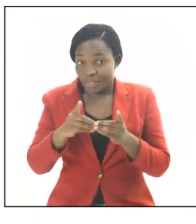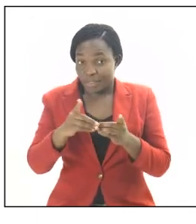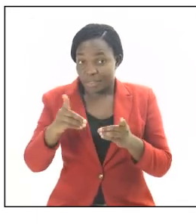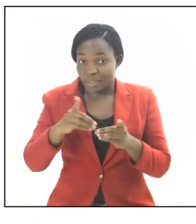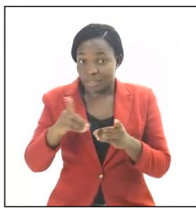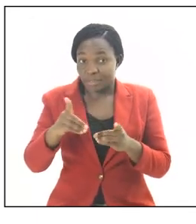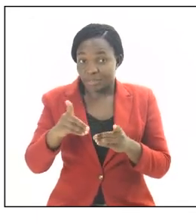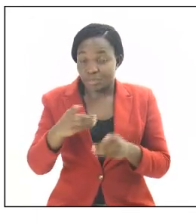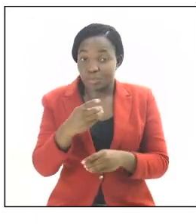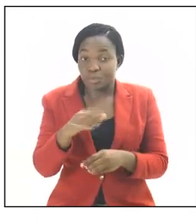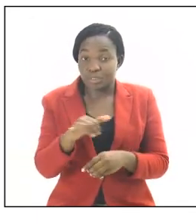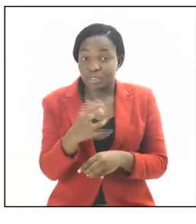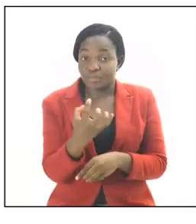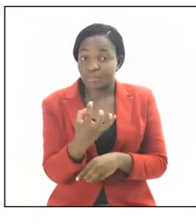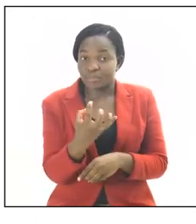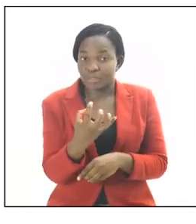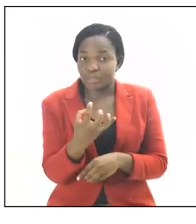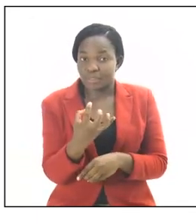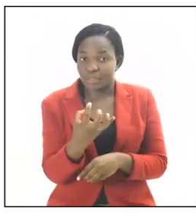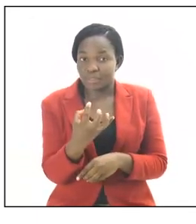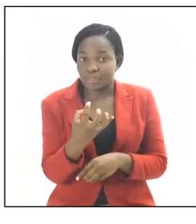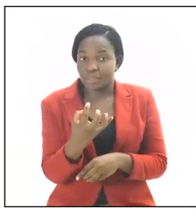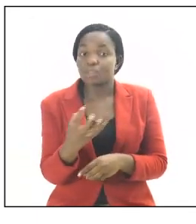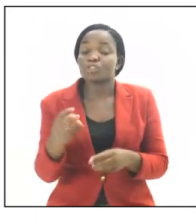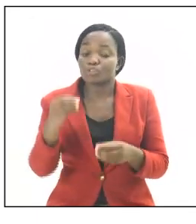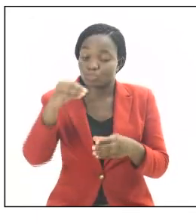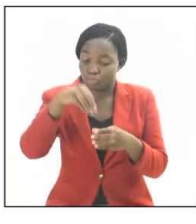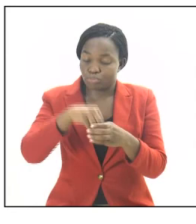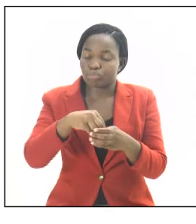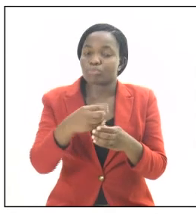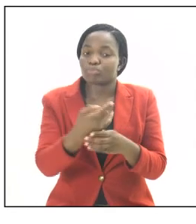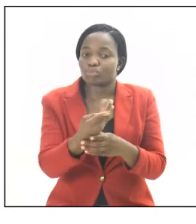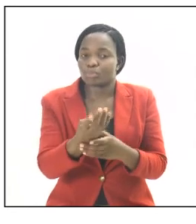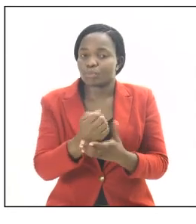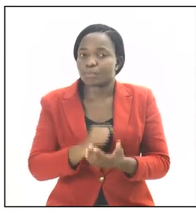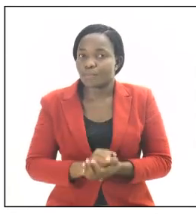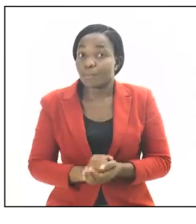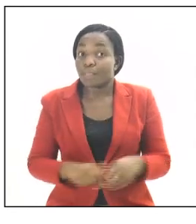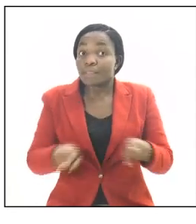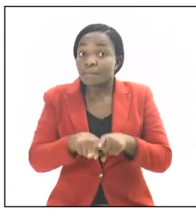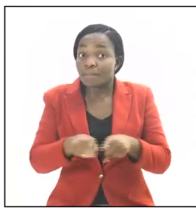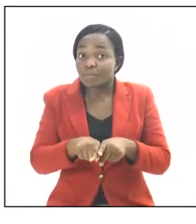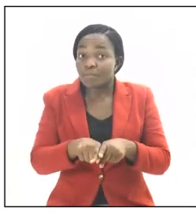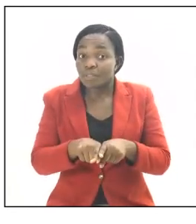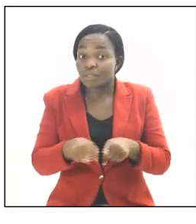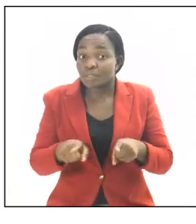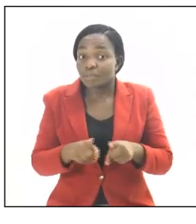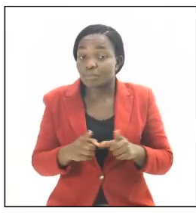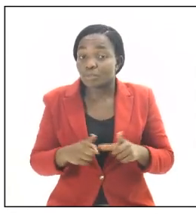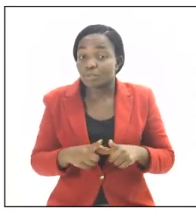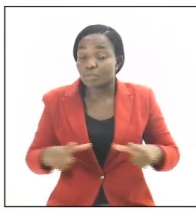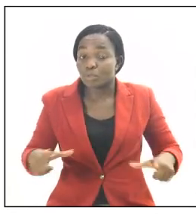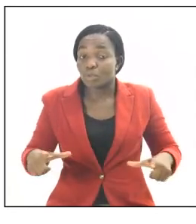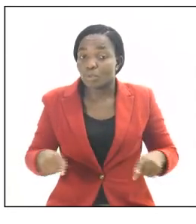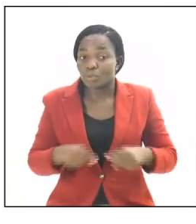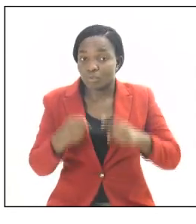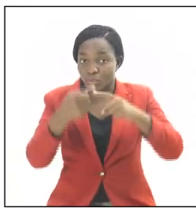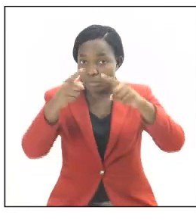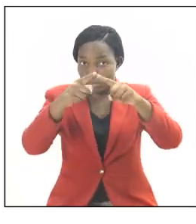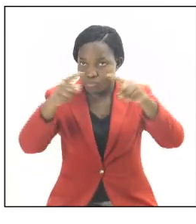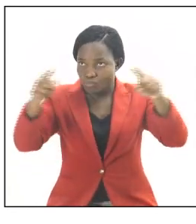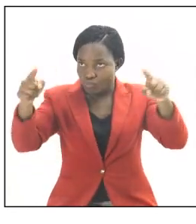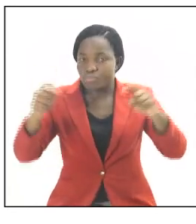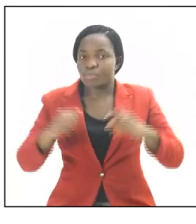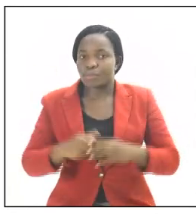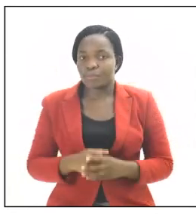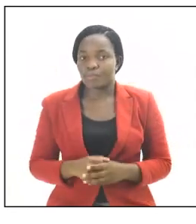is 50 centimeters, forms part of the calculation. It is the same as the long side of the rectangle. Even though